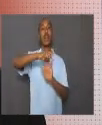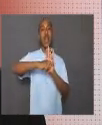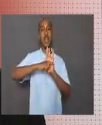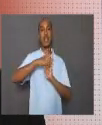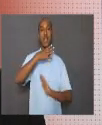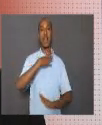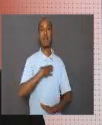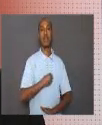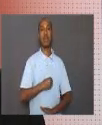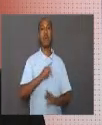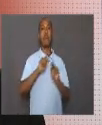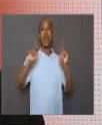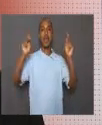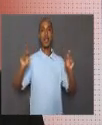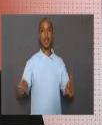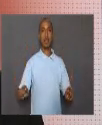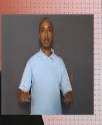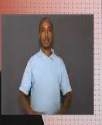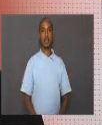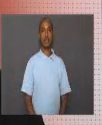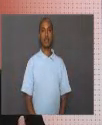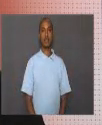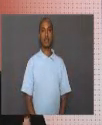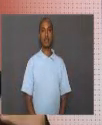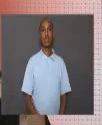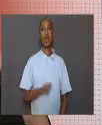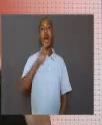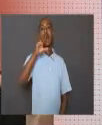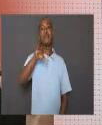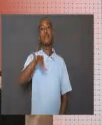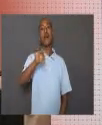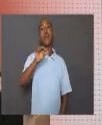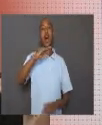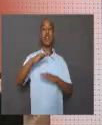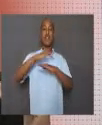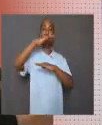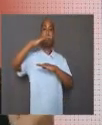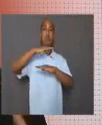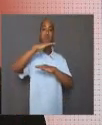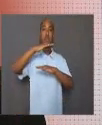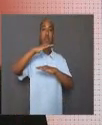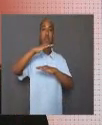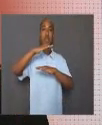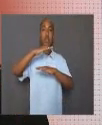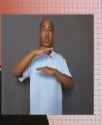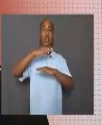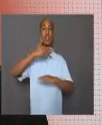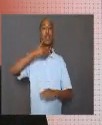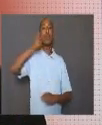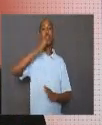electronegative elements on the periodic table are found near the top, while the